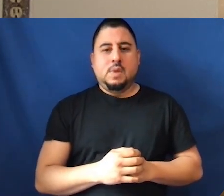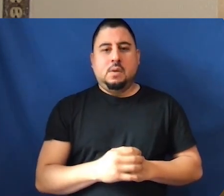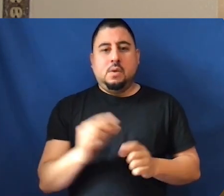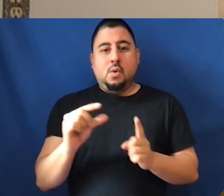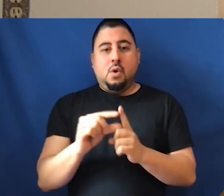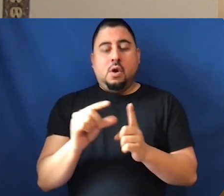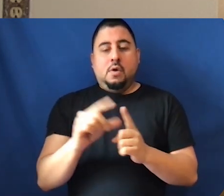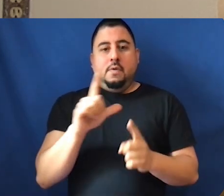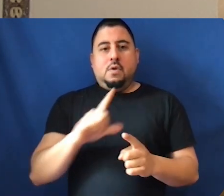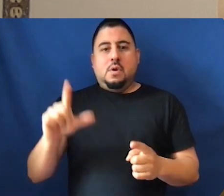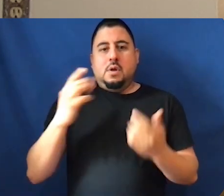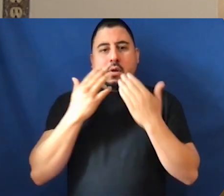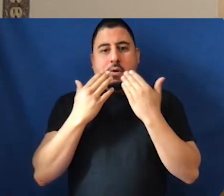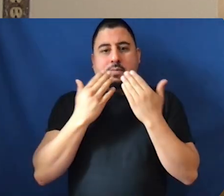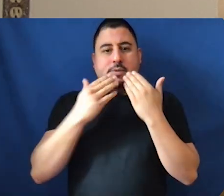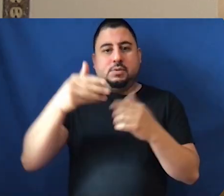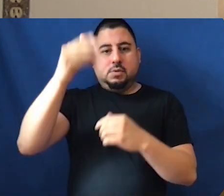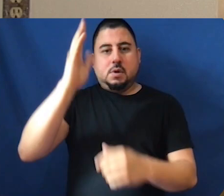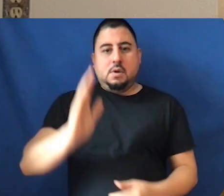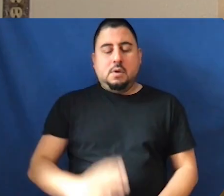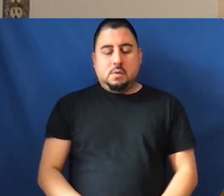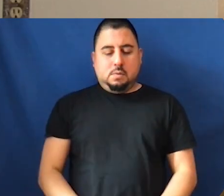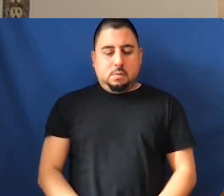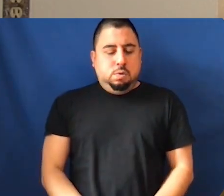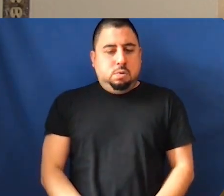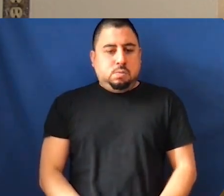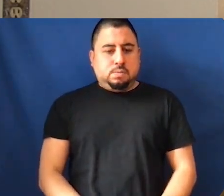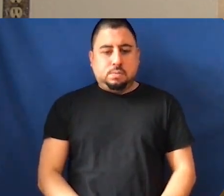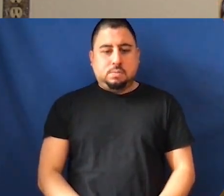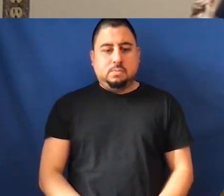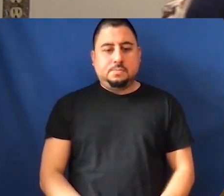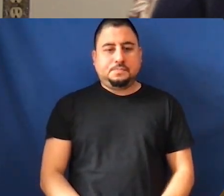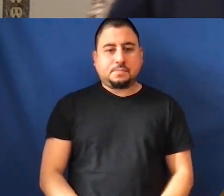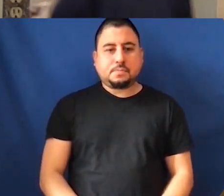The word of the Lord. Thanks be to God.